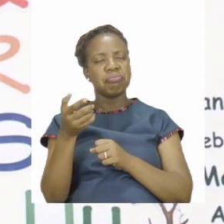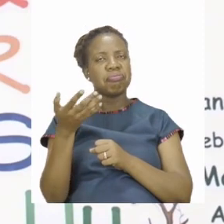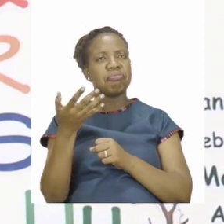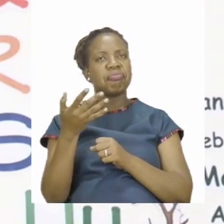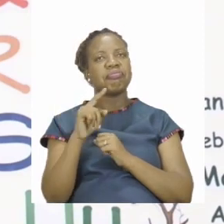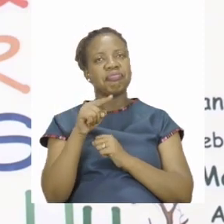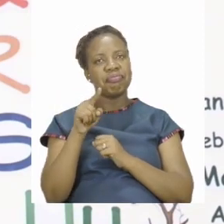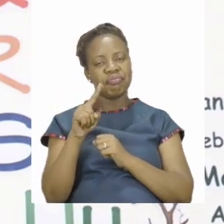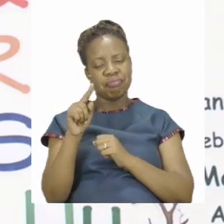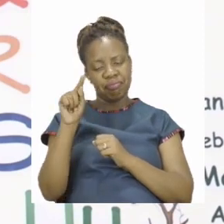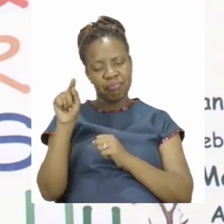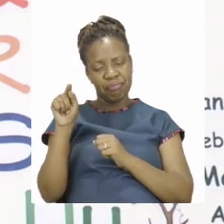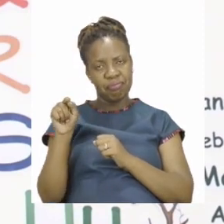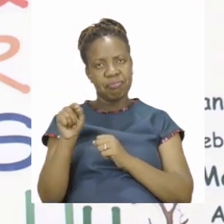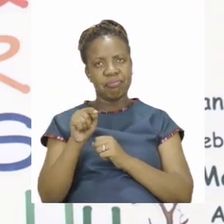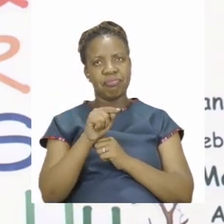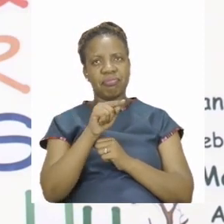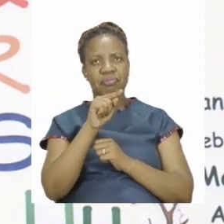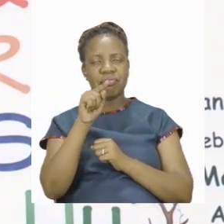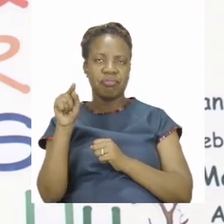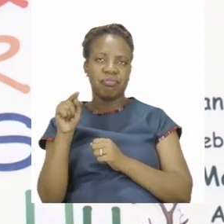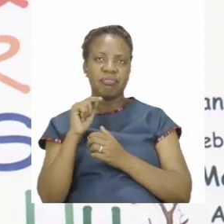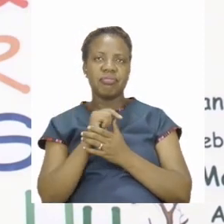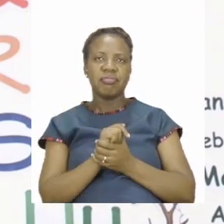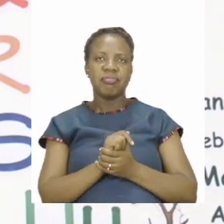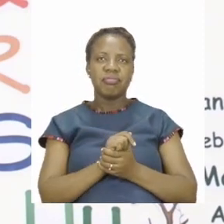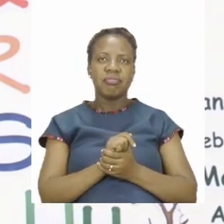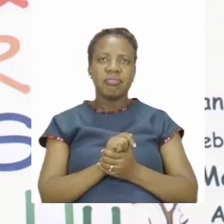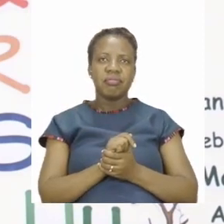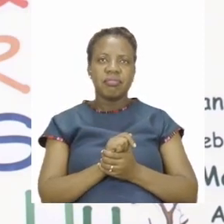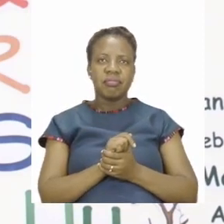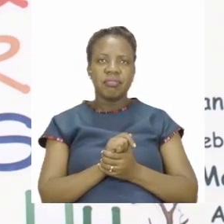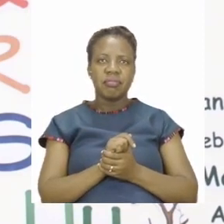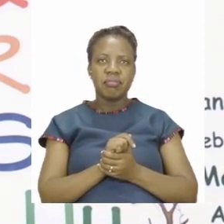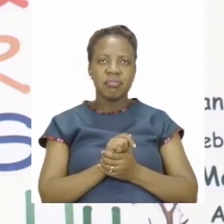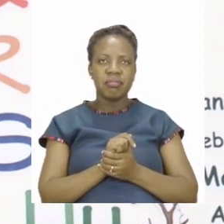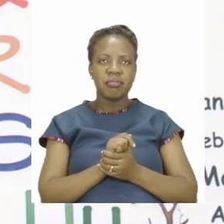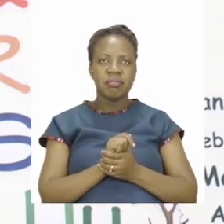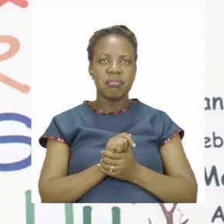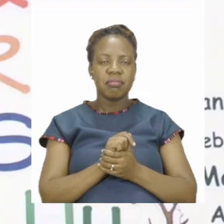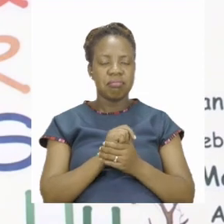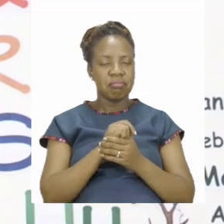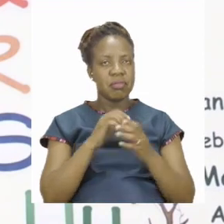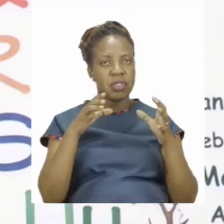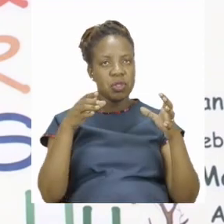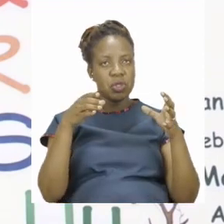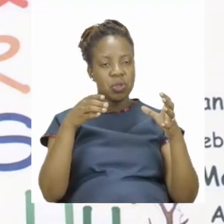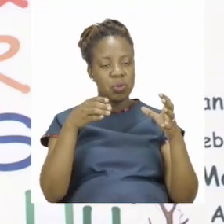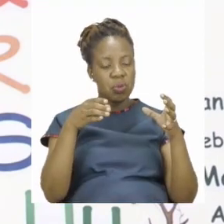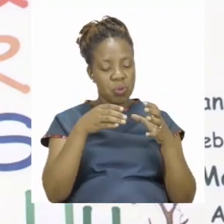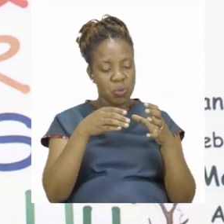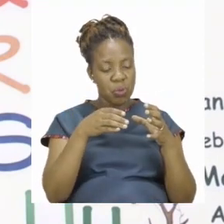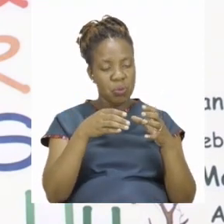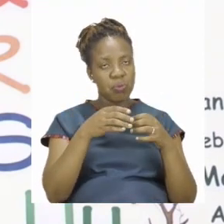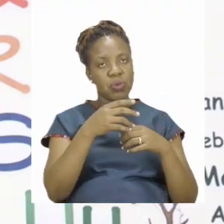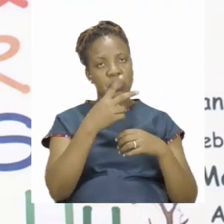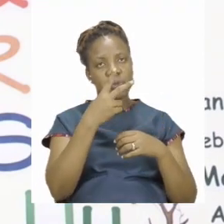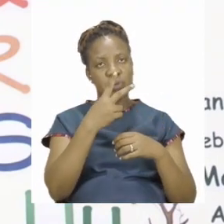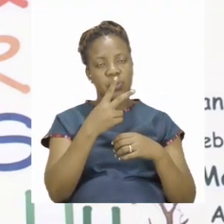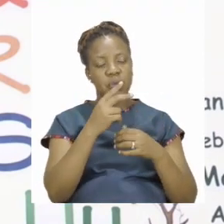3. And there we go. So the groups is the number 2. We have 2